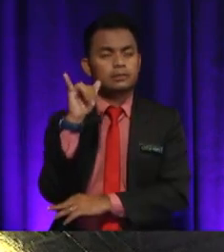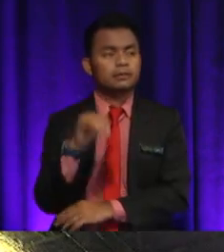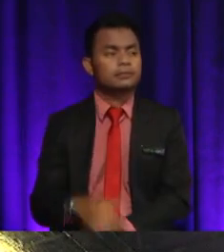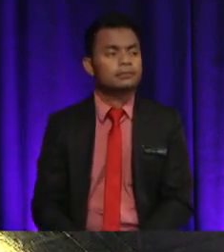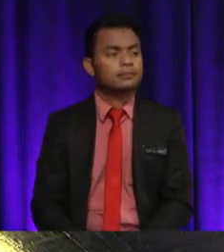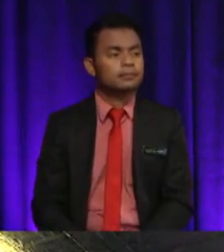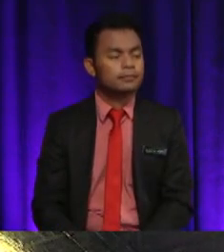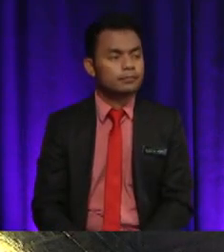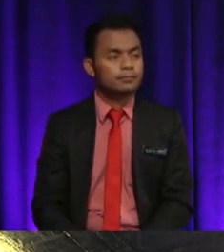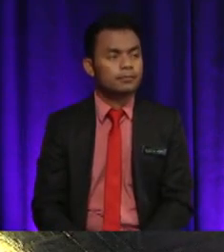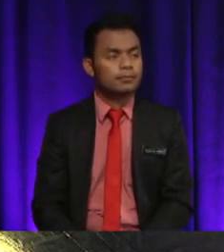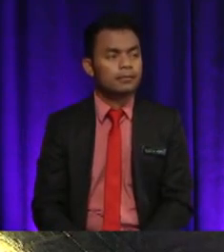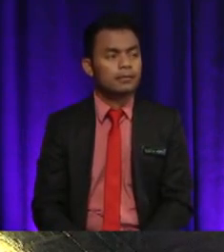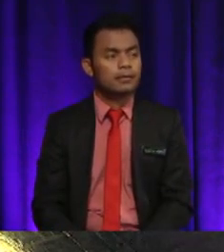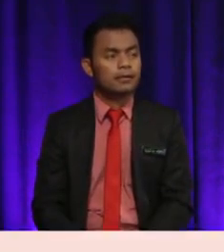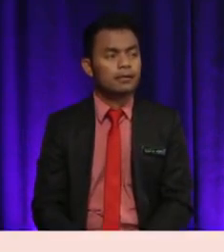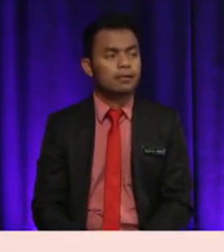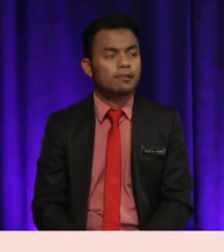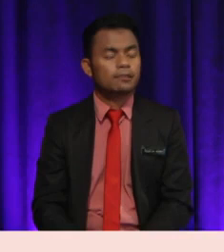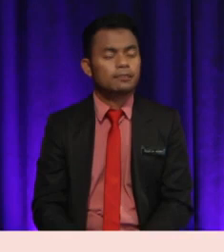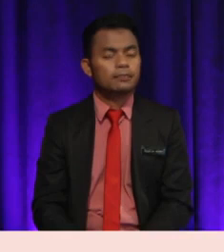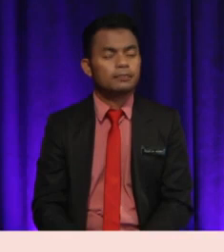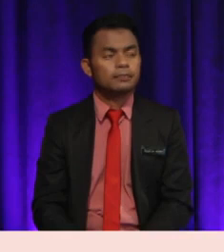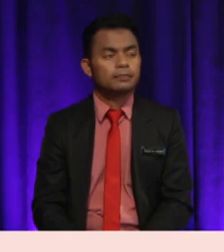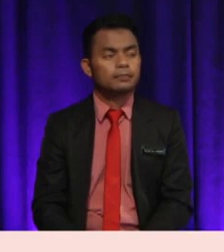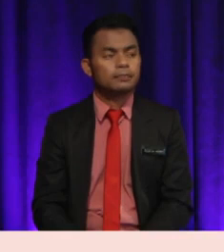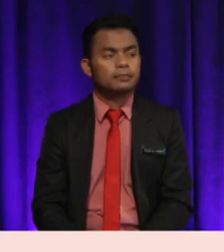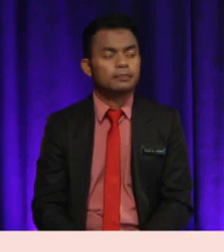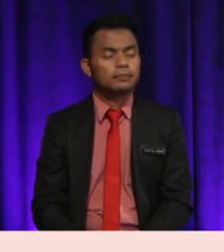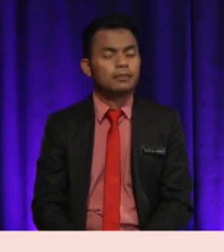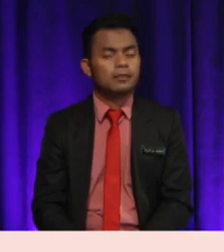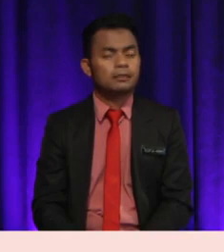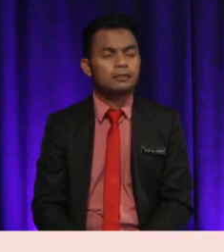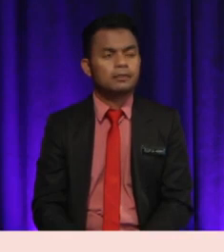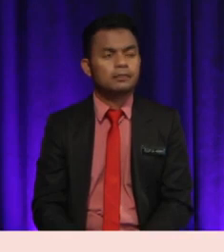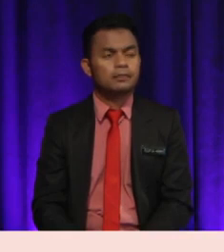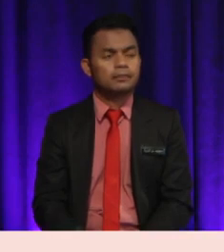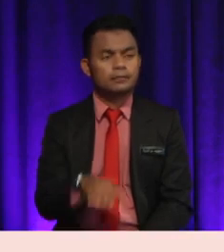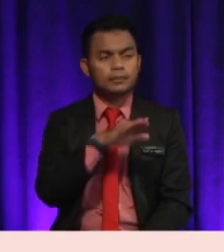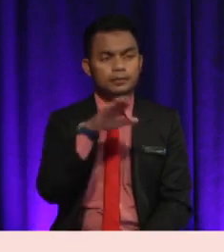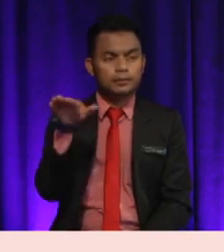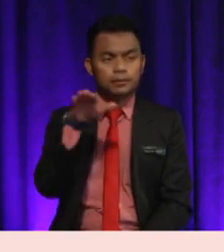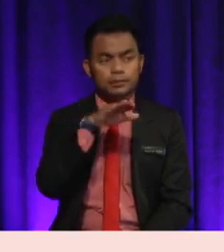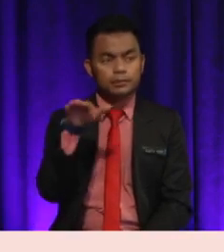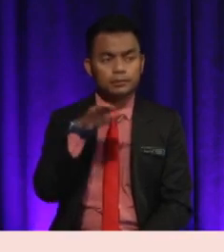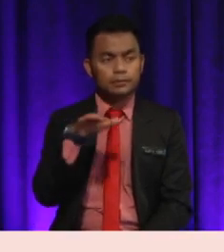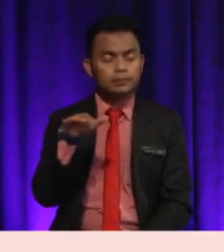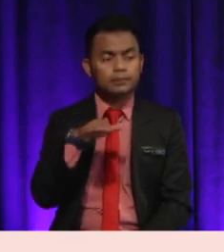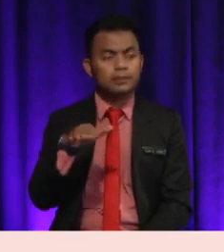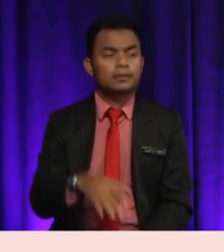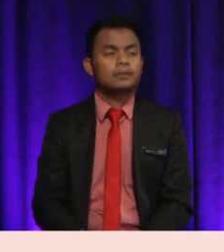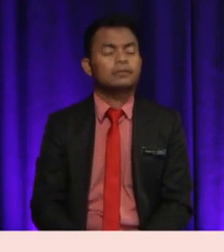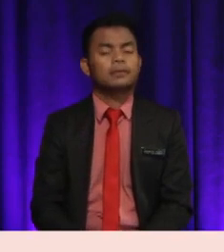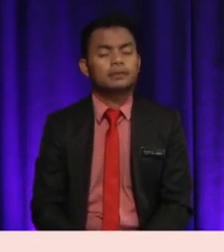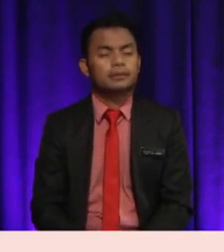teacher. The word dictionary is on the 4th row. 4th row. Fourth row. Oh, So there 1, it 2, is. 3,